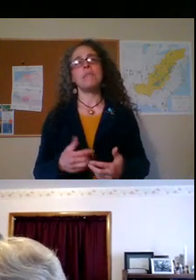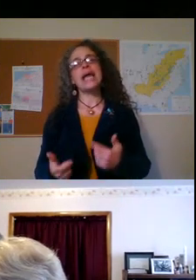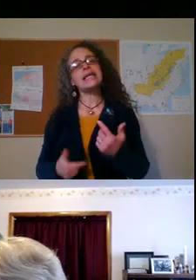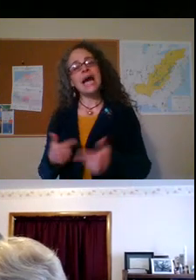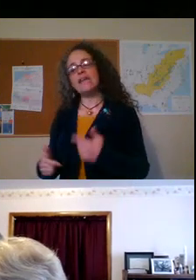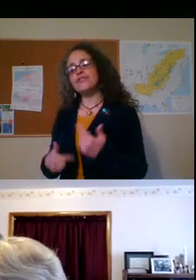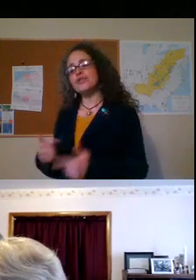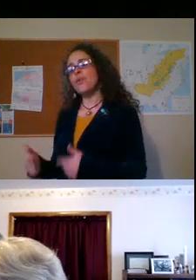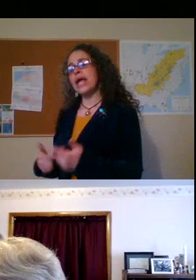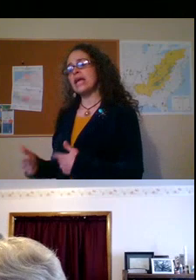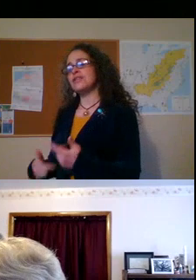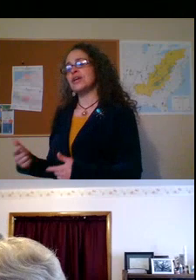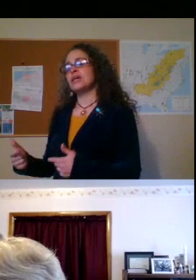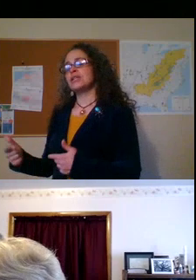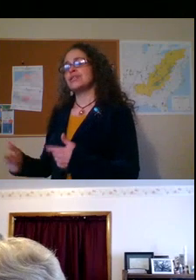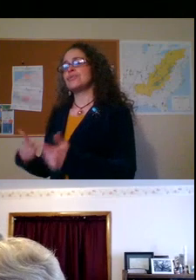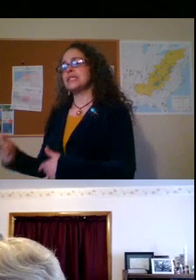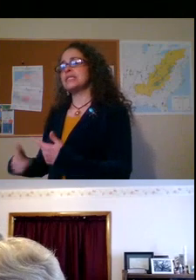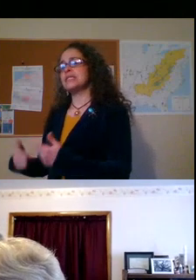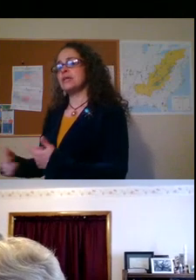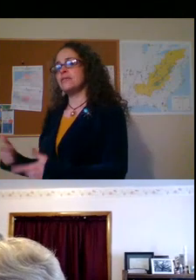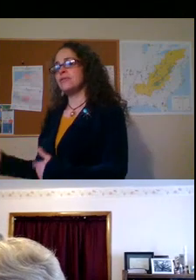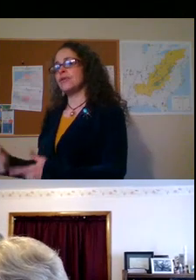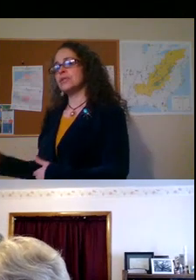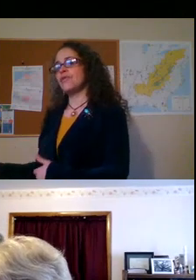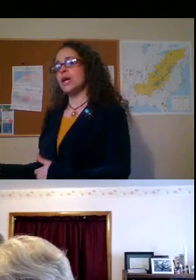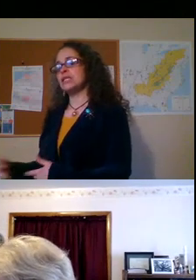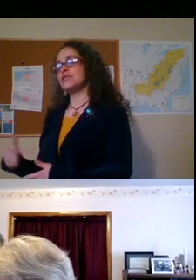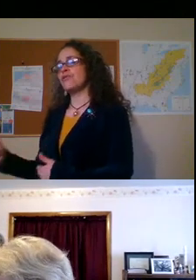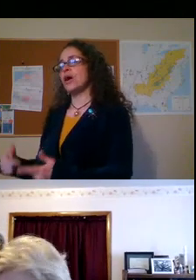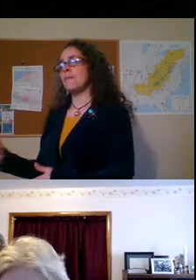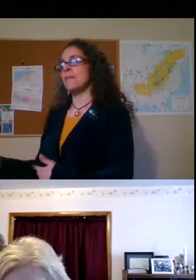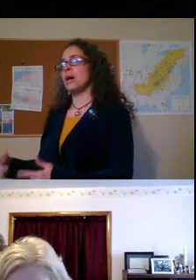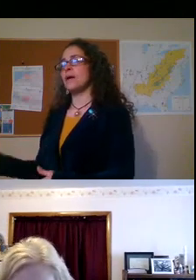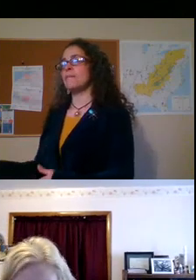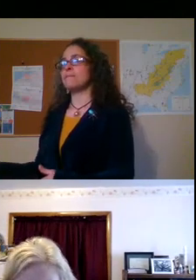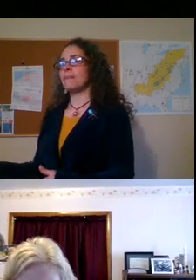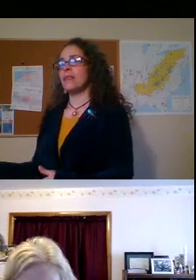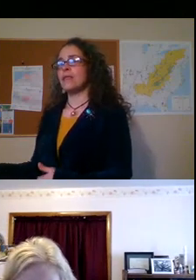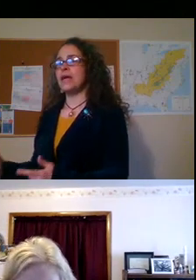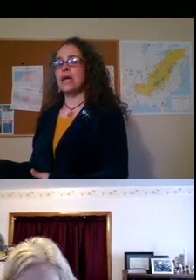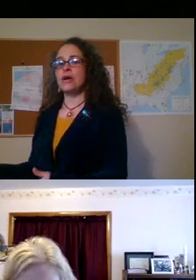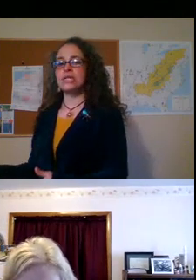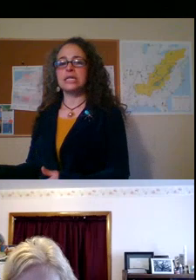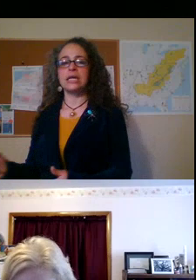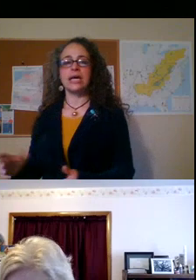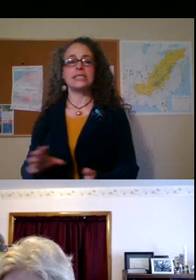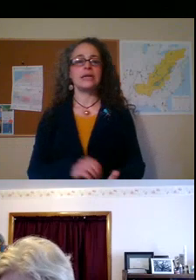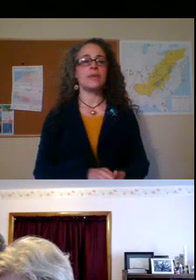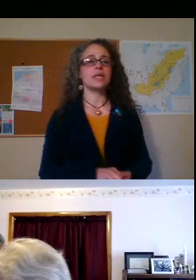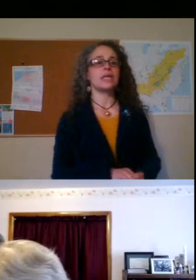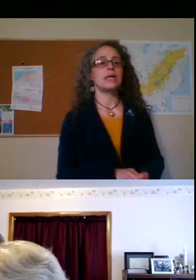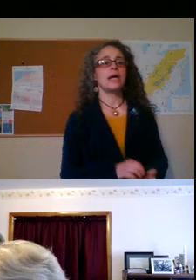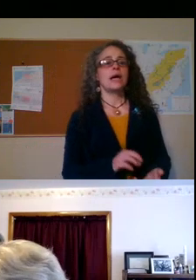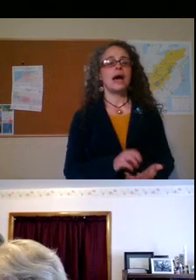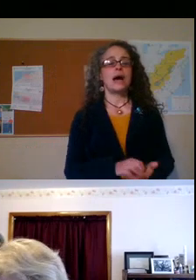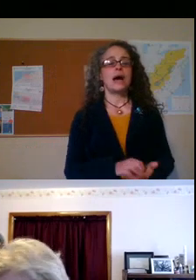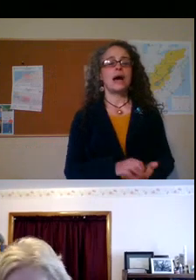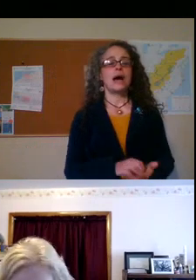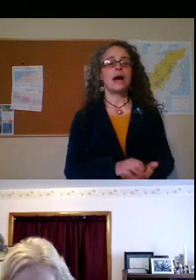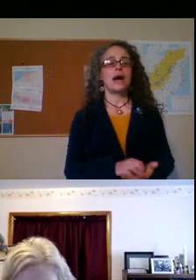you might have to wait to receive those funds from the ARC. And